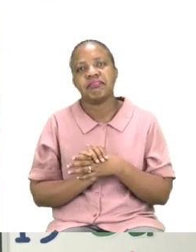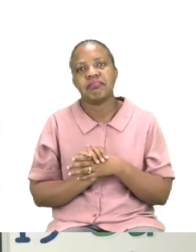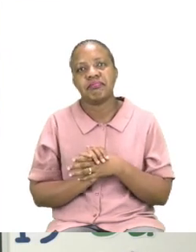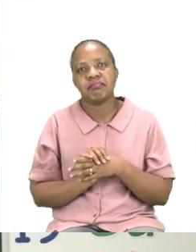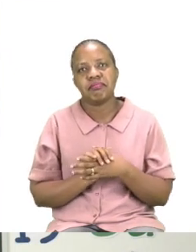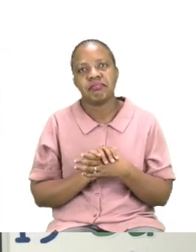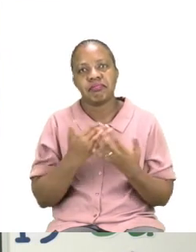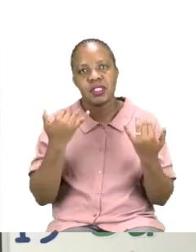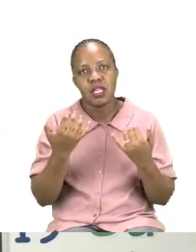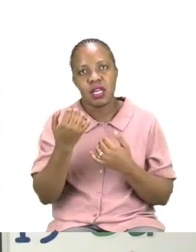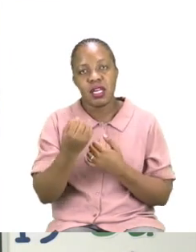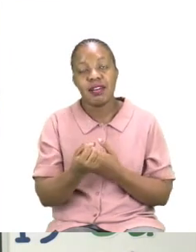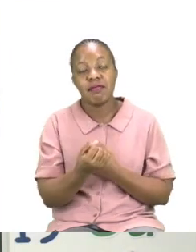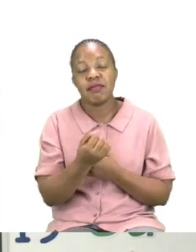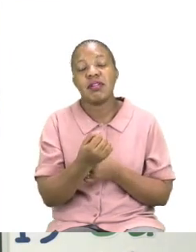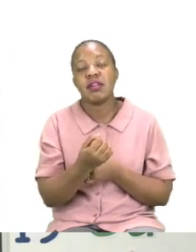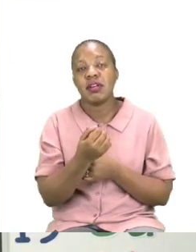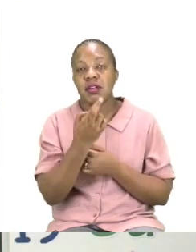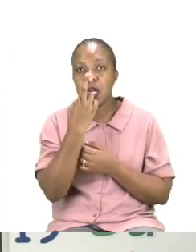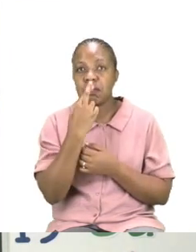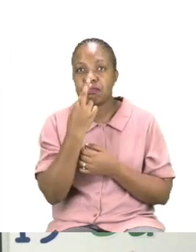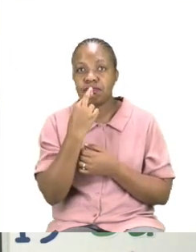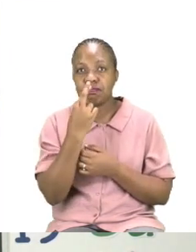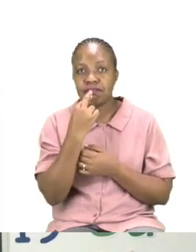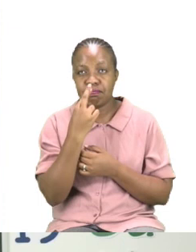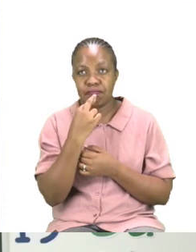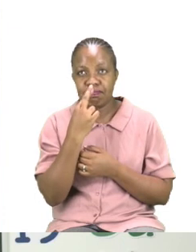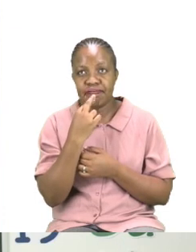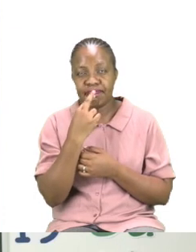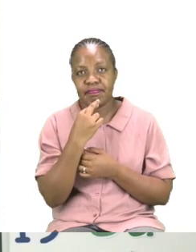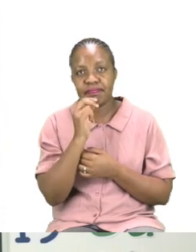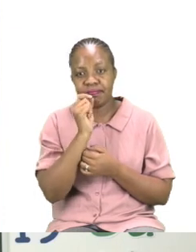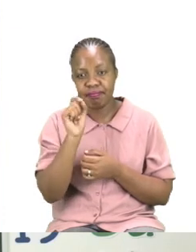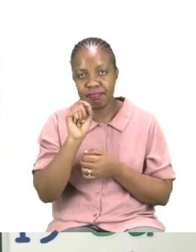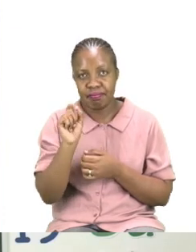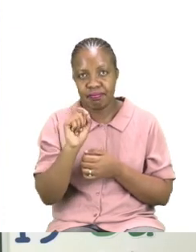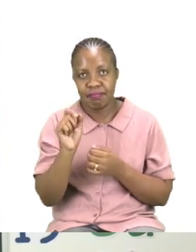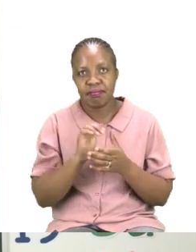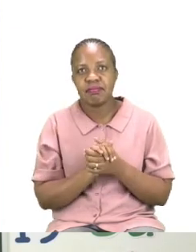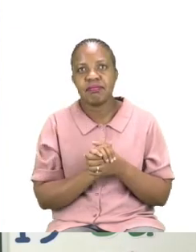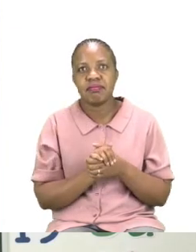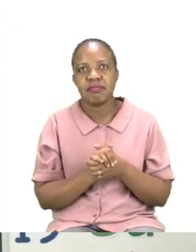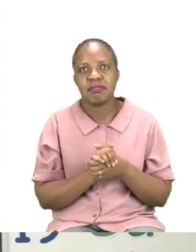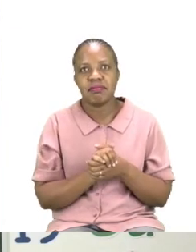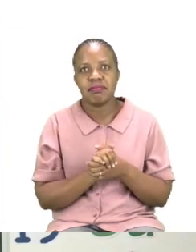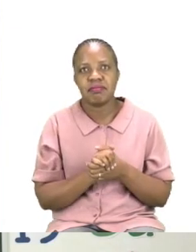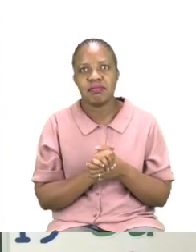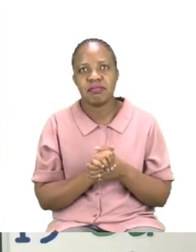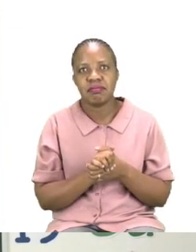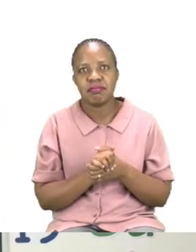my red markers as my counting colors. The one that is red only is